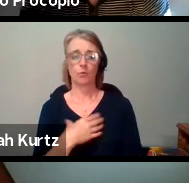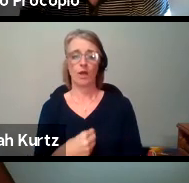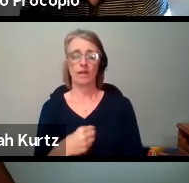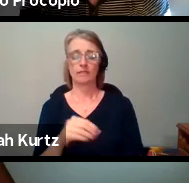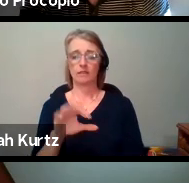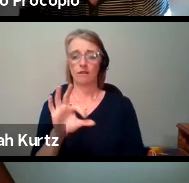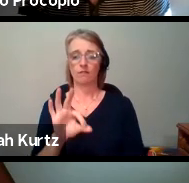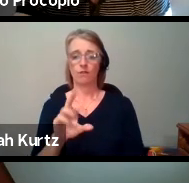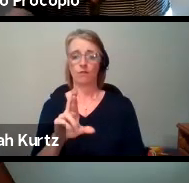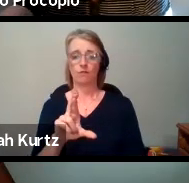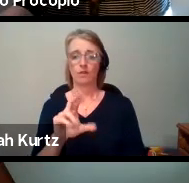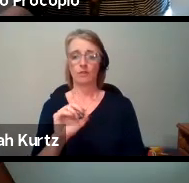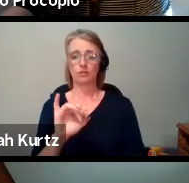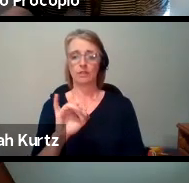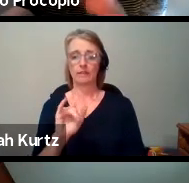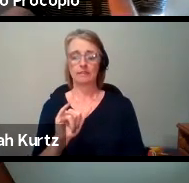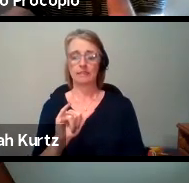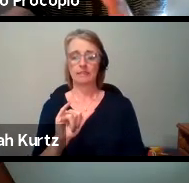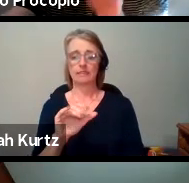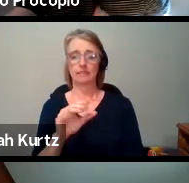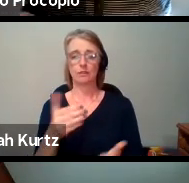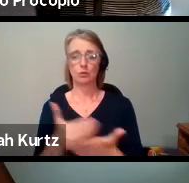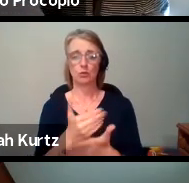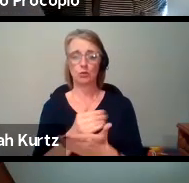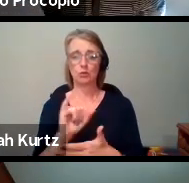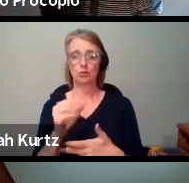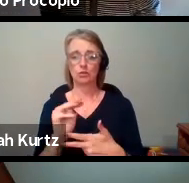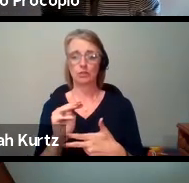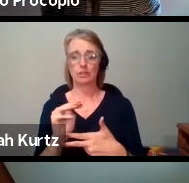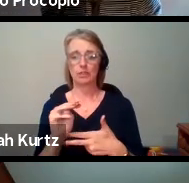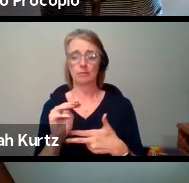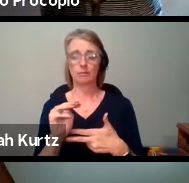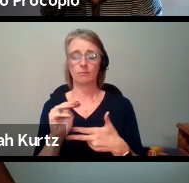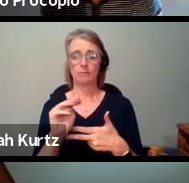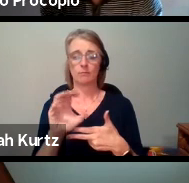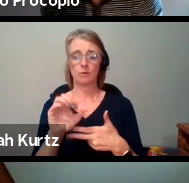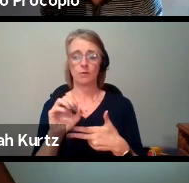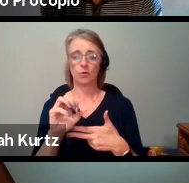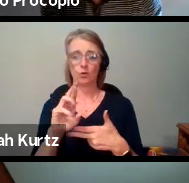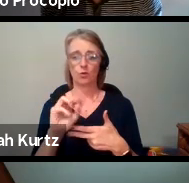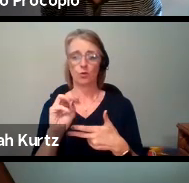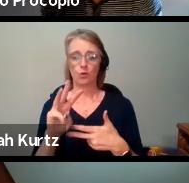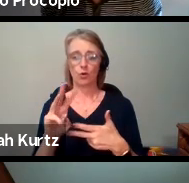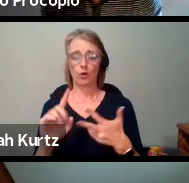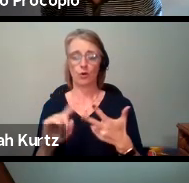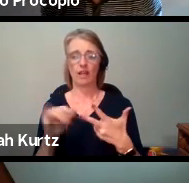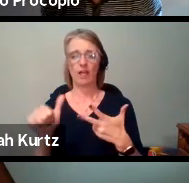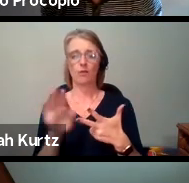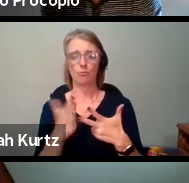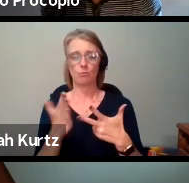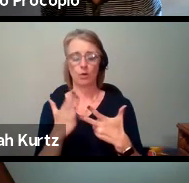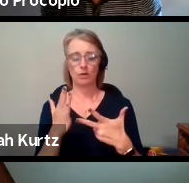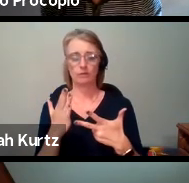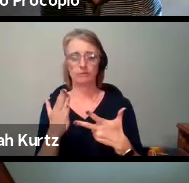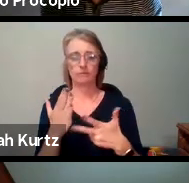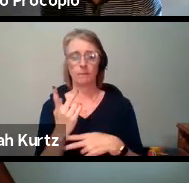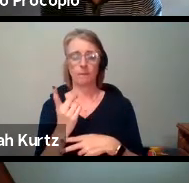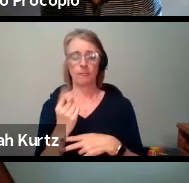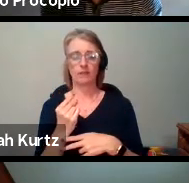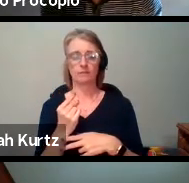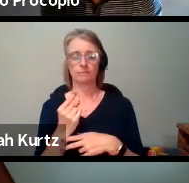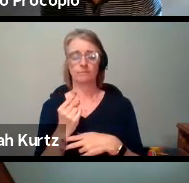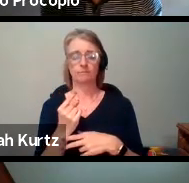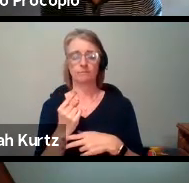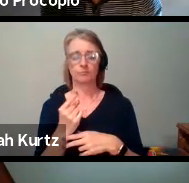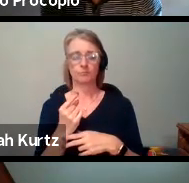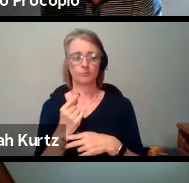going to cover the new Jim Crow, and we're going to cover How to Be an Anti-Racist by Ibram X. Kendi. Last year we read Stamped from the Beginning together, and I